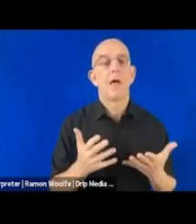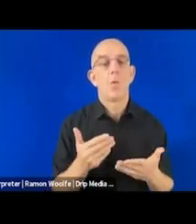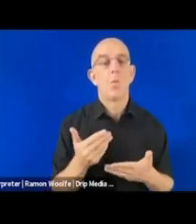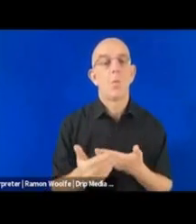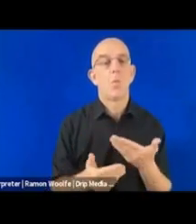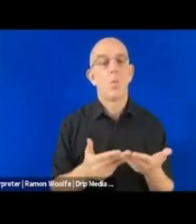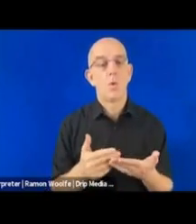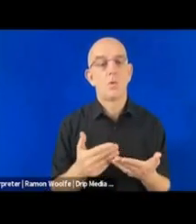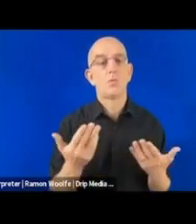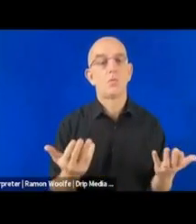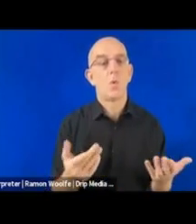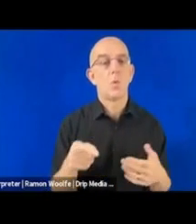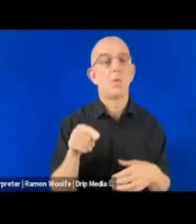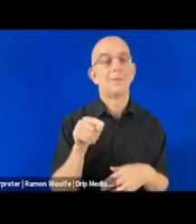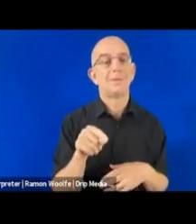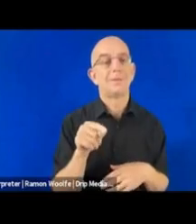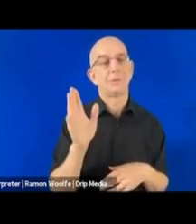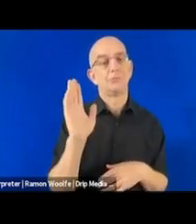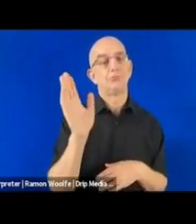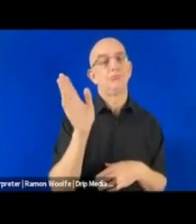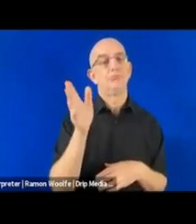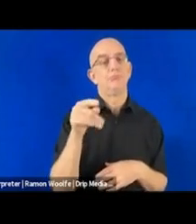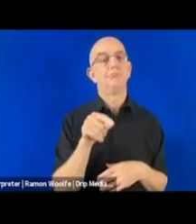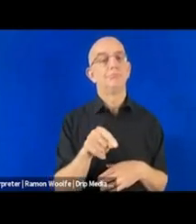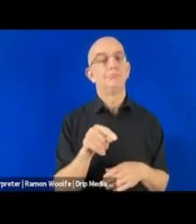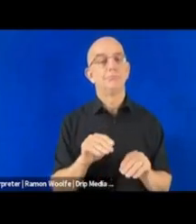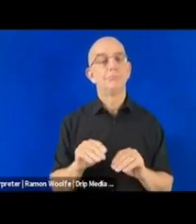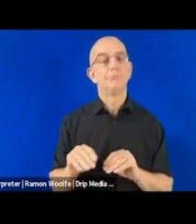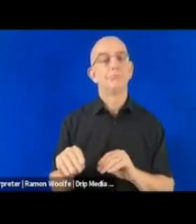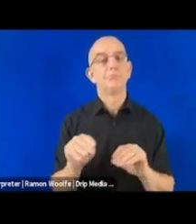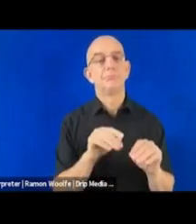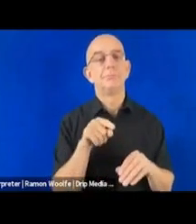we're saying from that training, with the